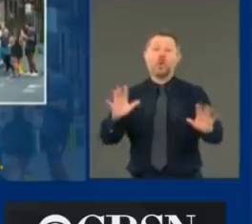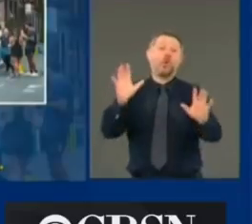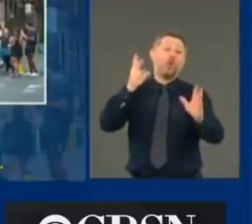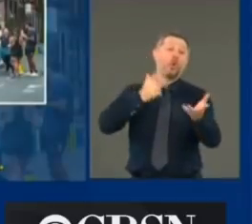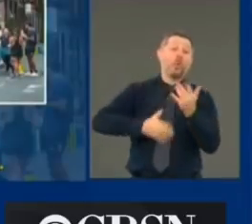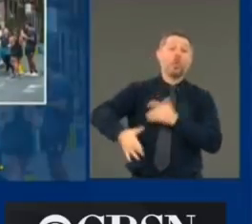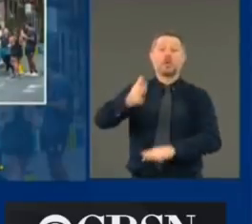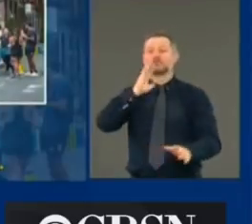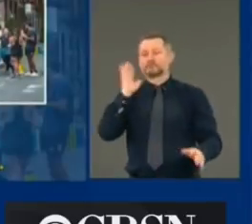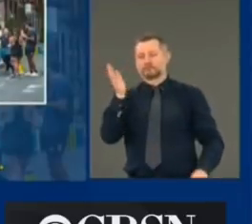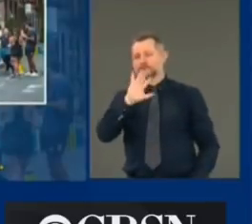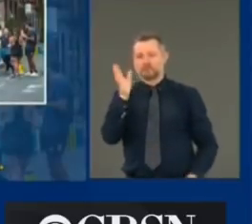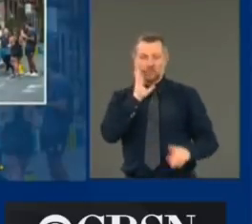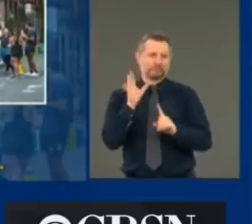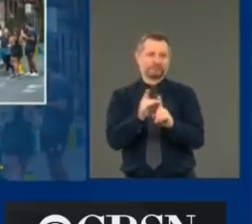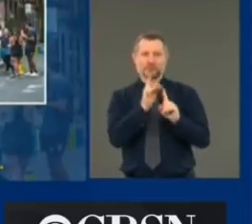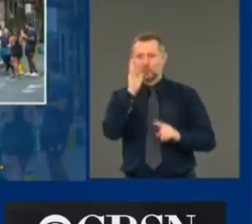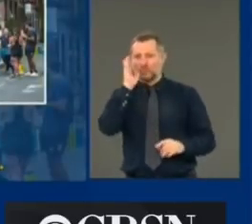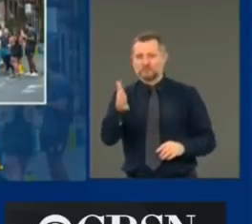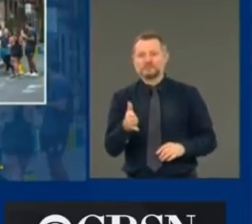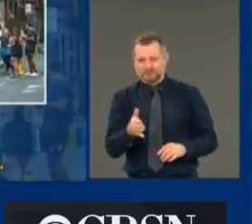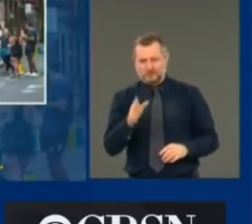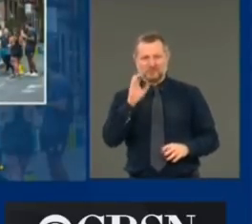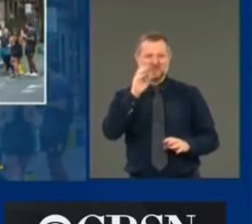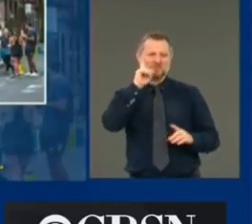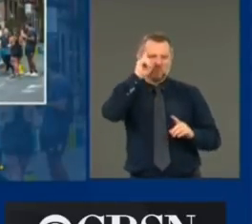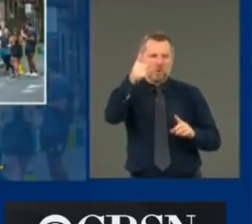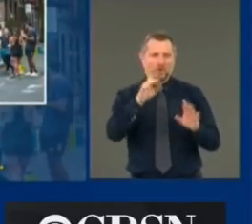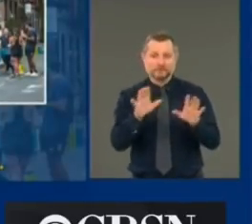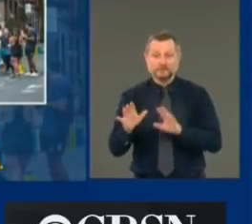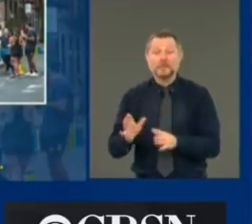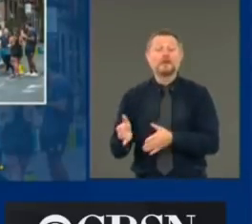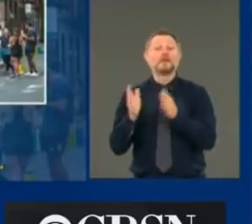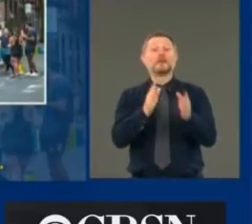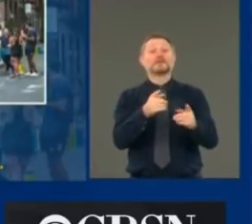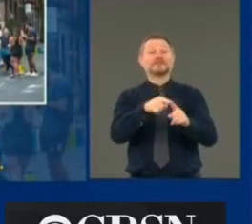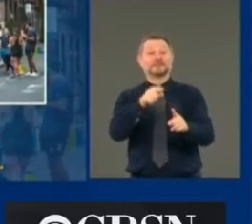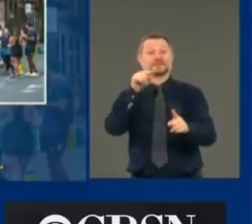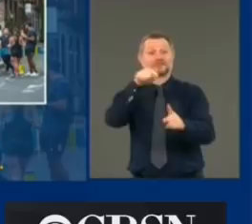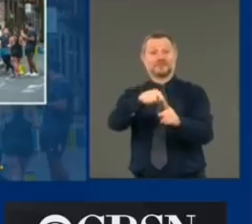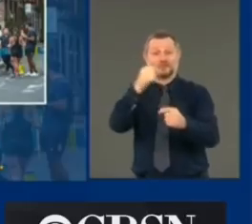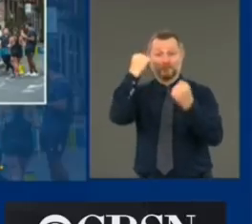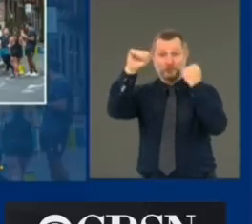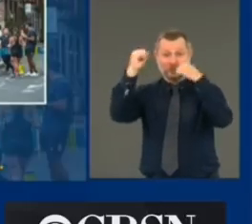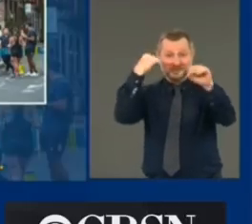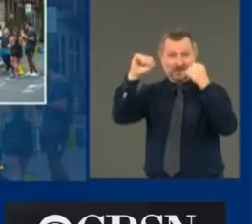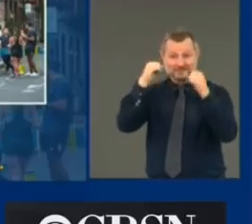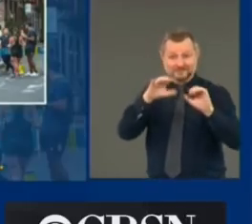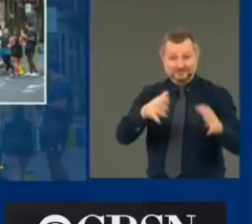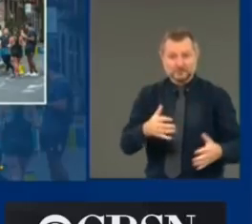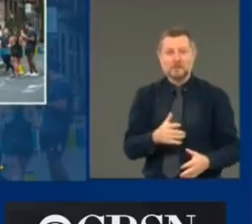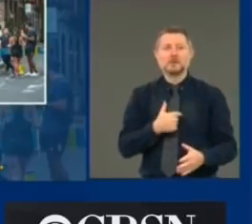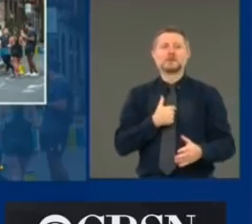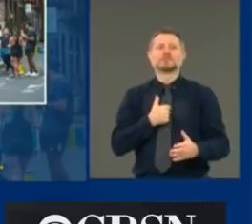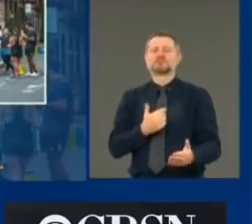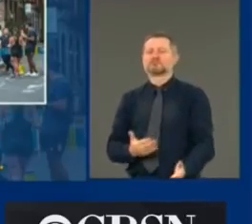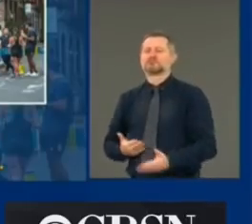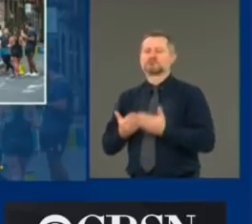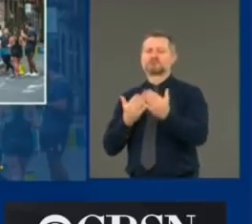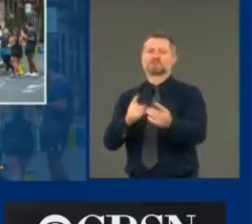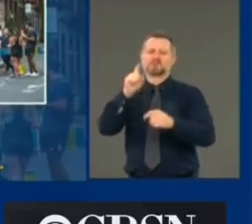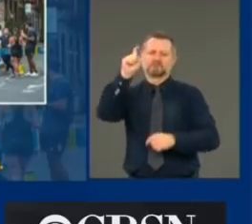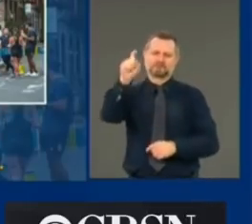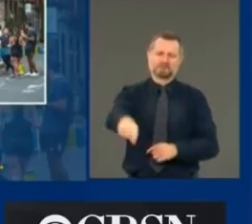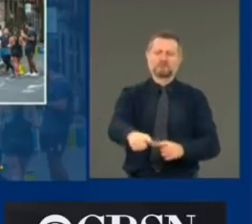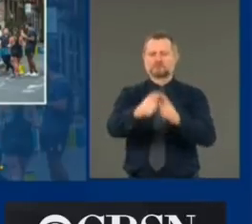stay smart, stay disciplined. To the protesters, I say, wear a mask. It